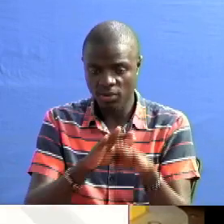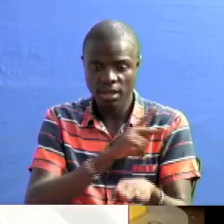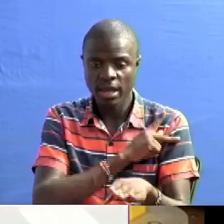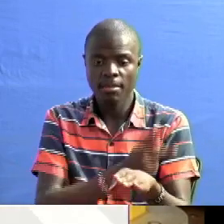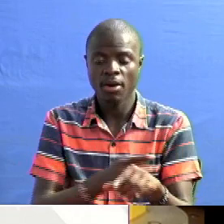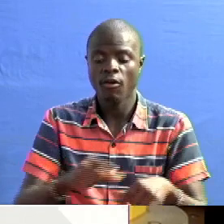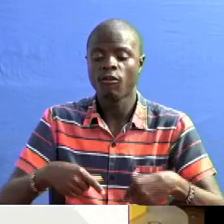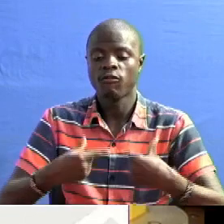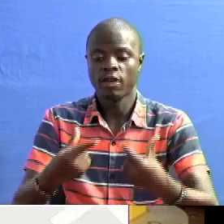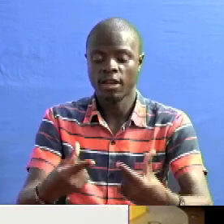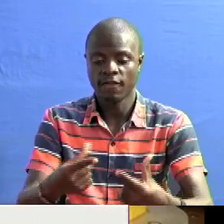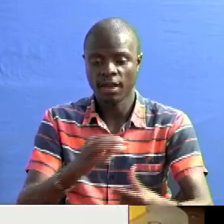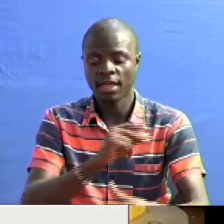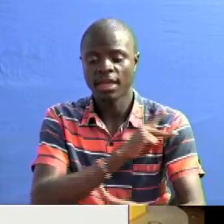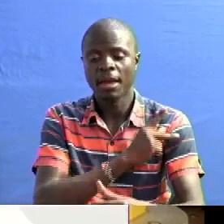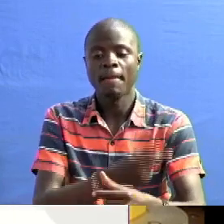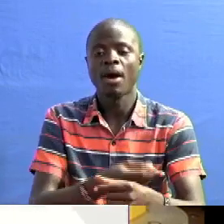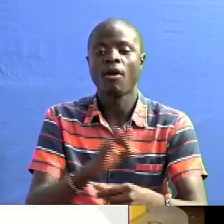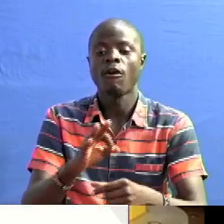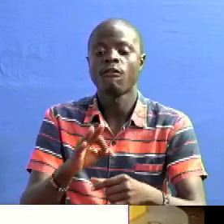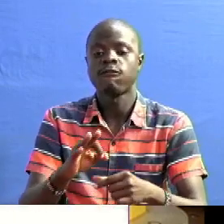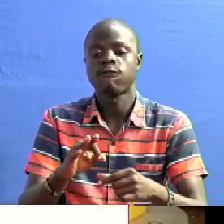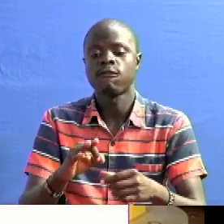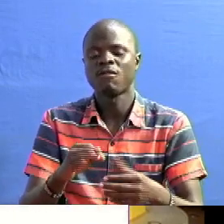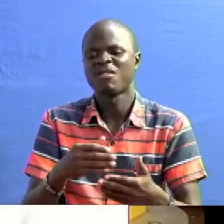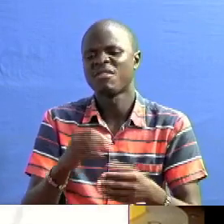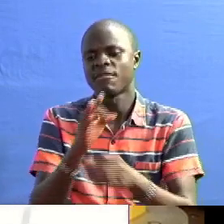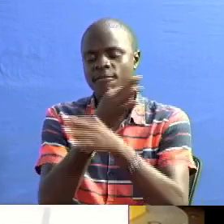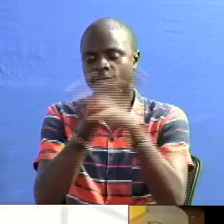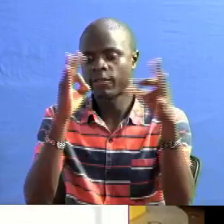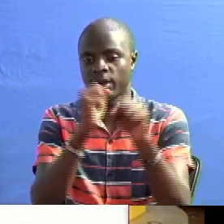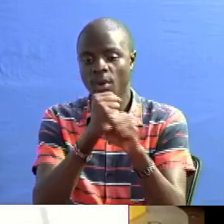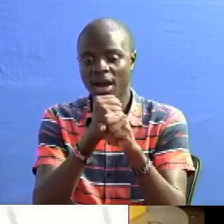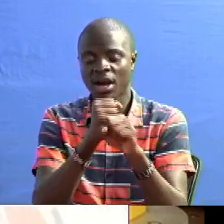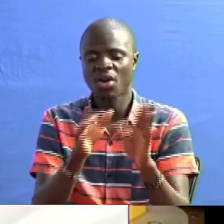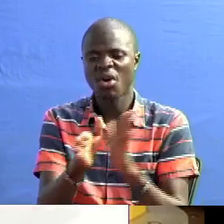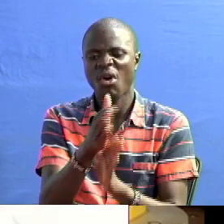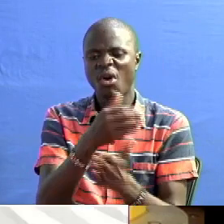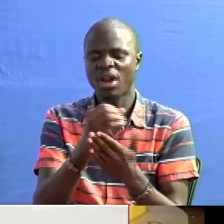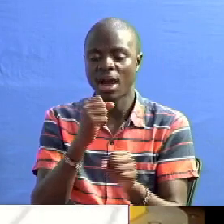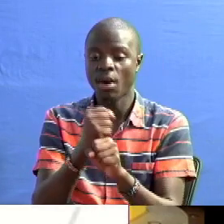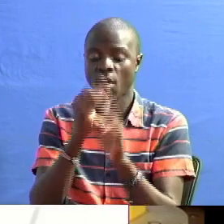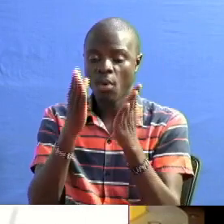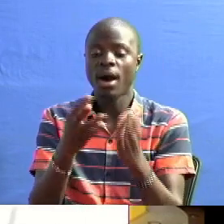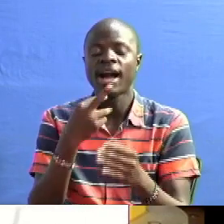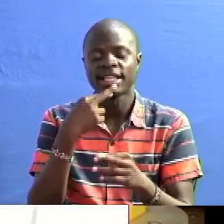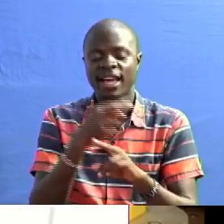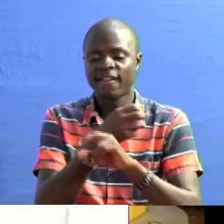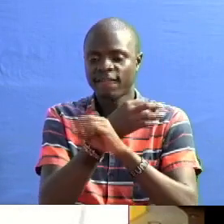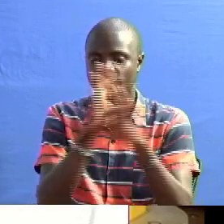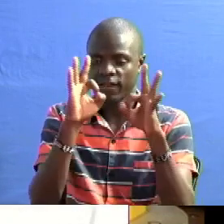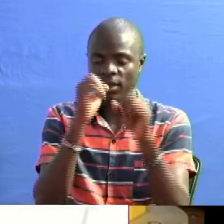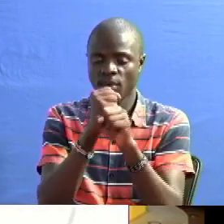the power of volunteering. All our therapists and our staff are volunteers, young people who have chosen to not sit